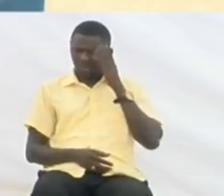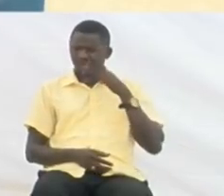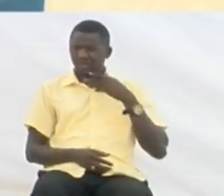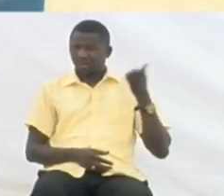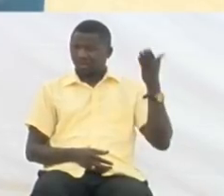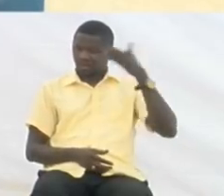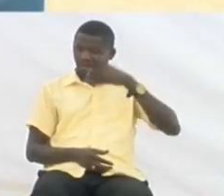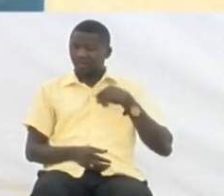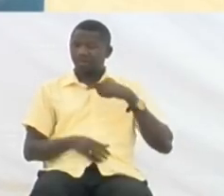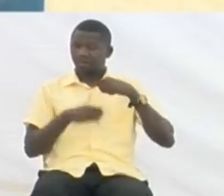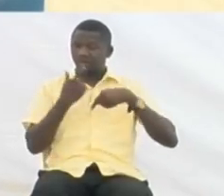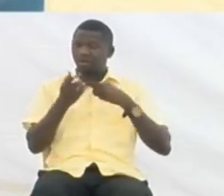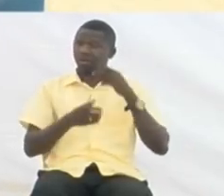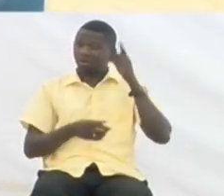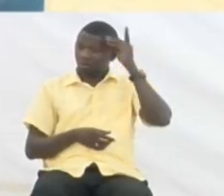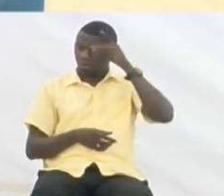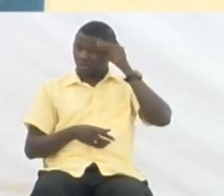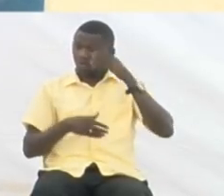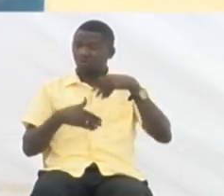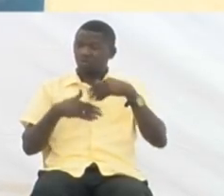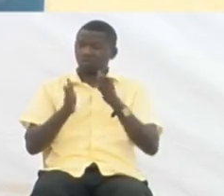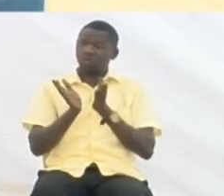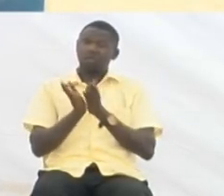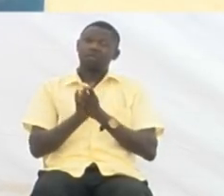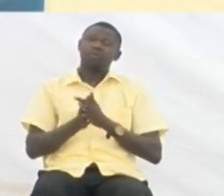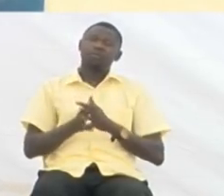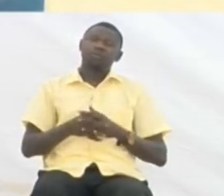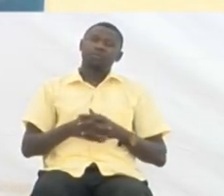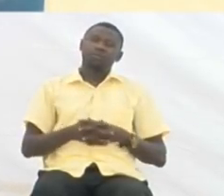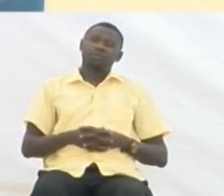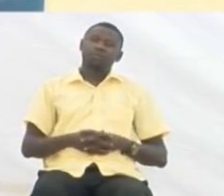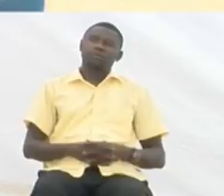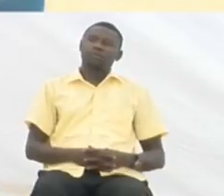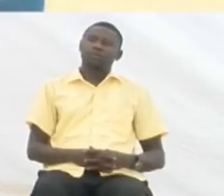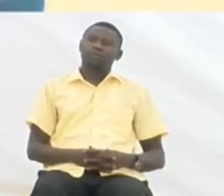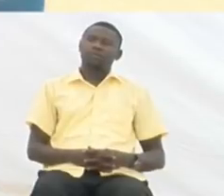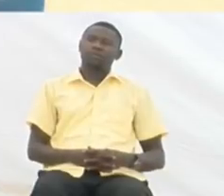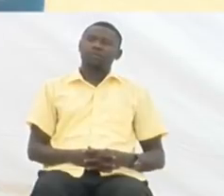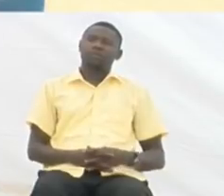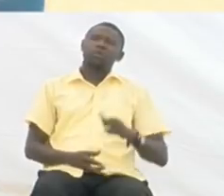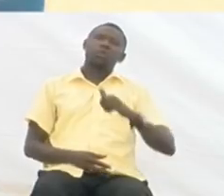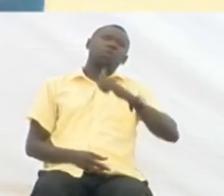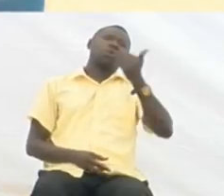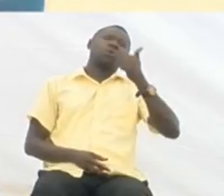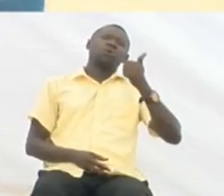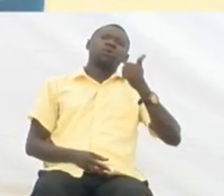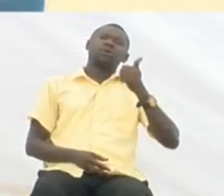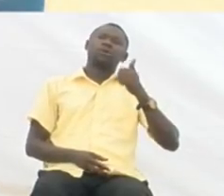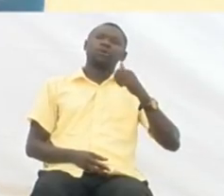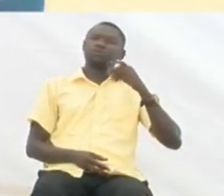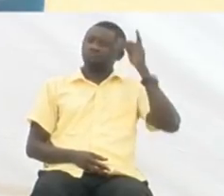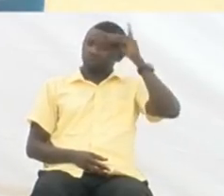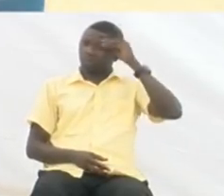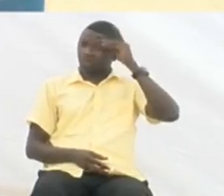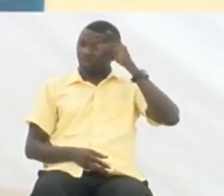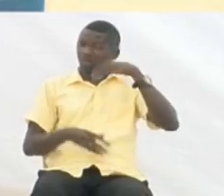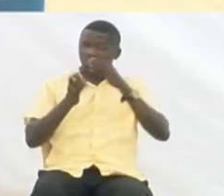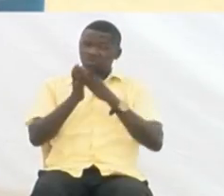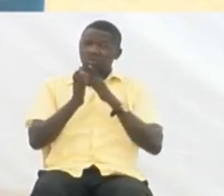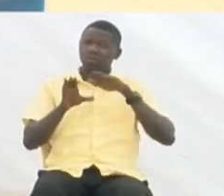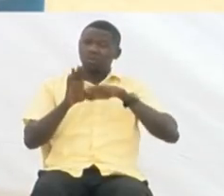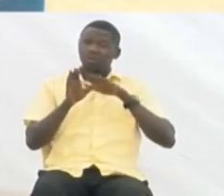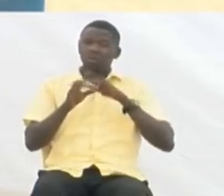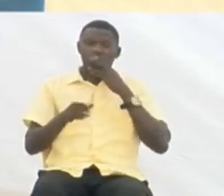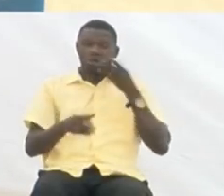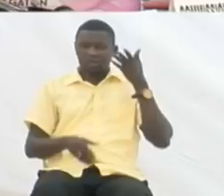kan. I saw that the reason is that they came here because of politics. But ko tangol min la modi bija for other party members who